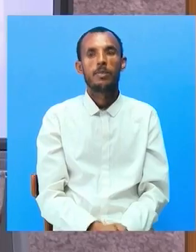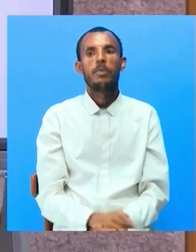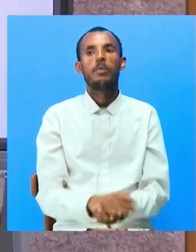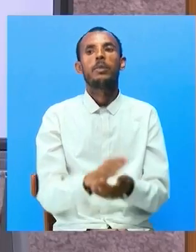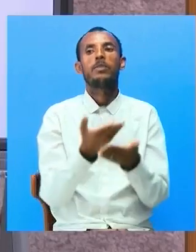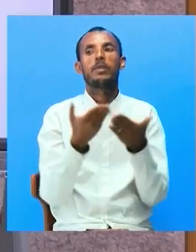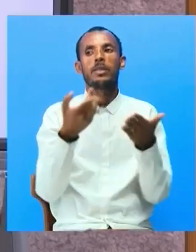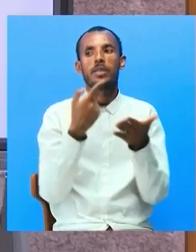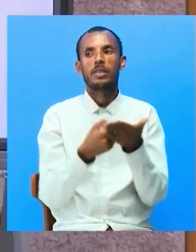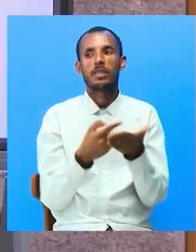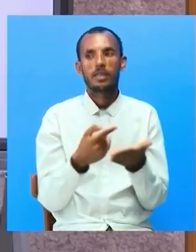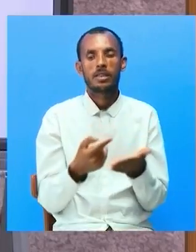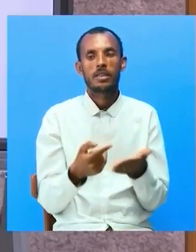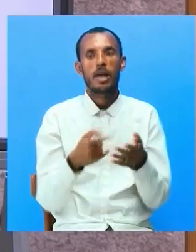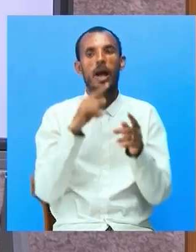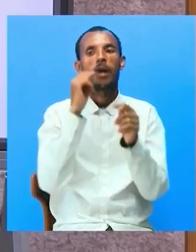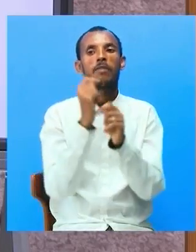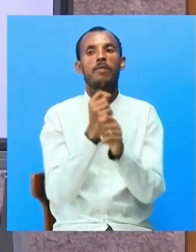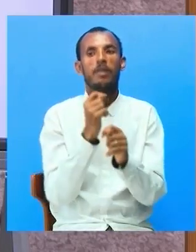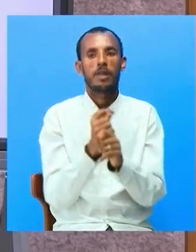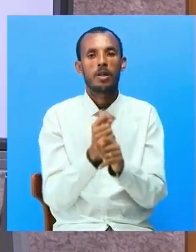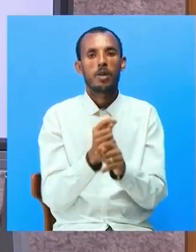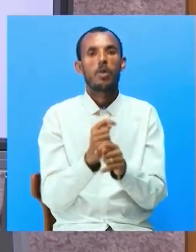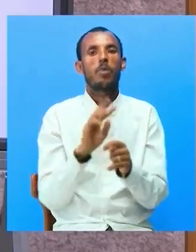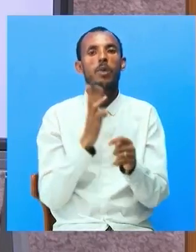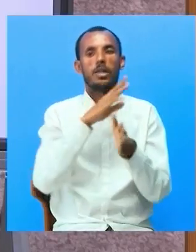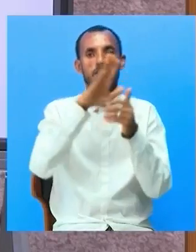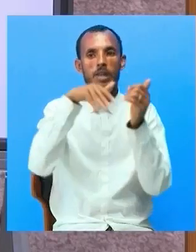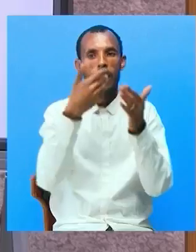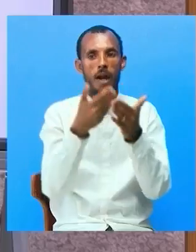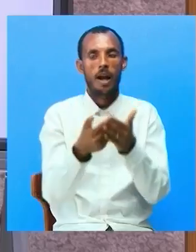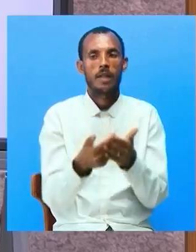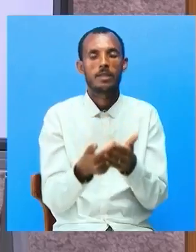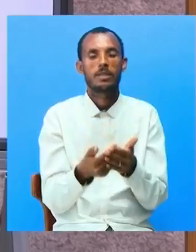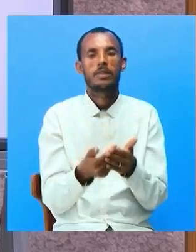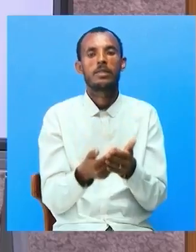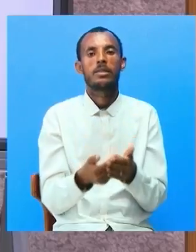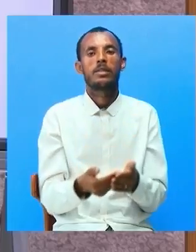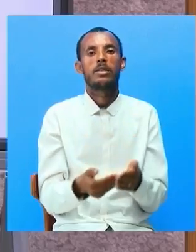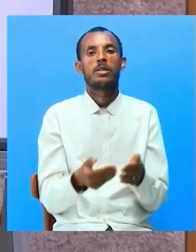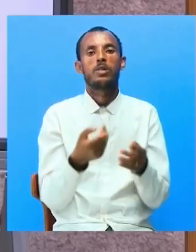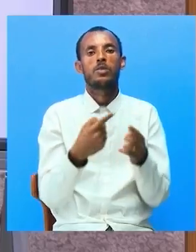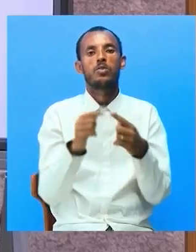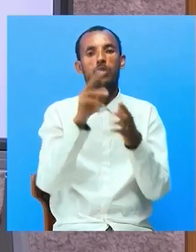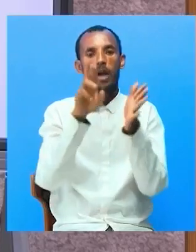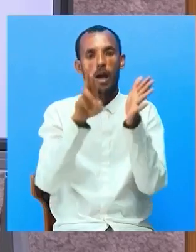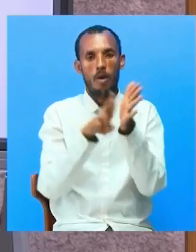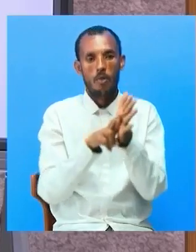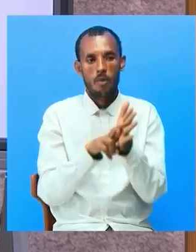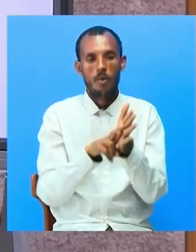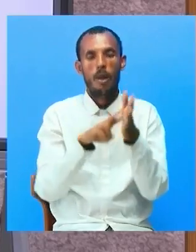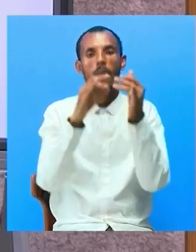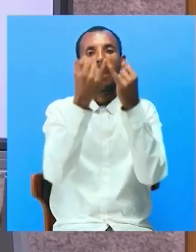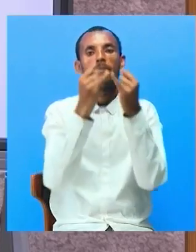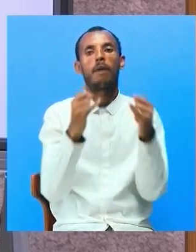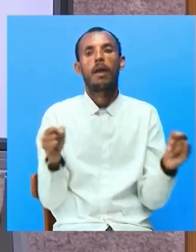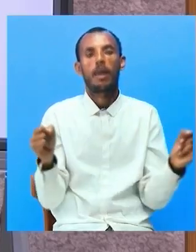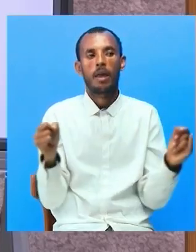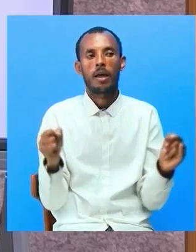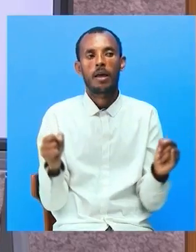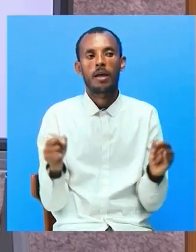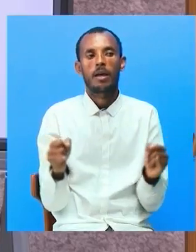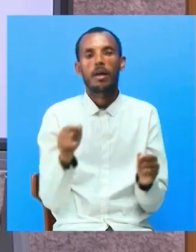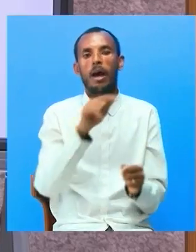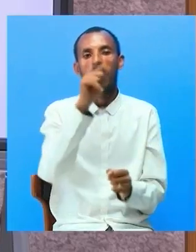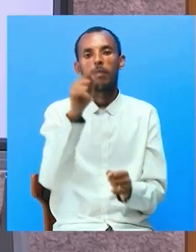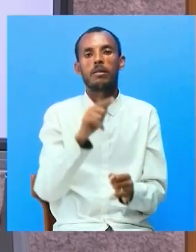By the way, this is for sake of activity. We will generalize, or we just put a rule for dividing